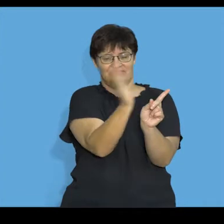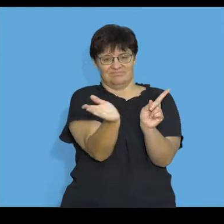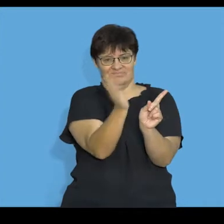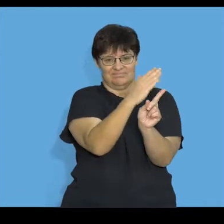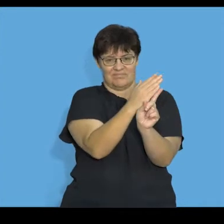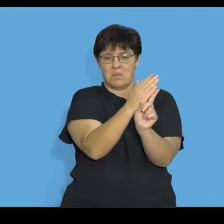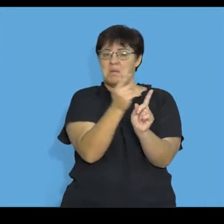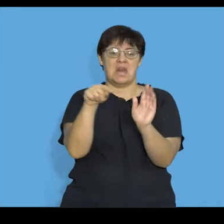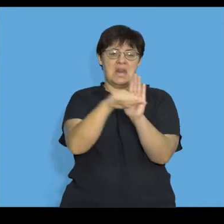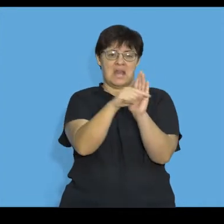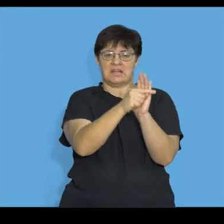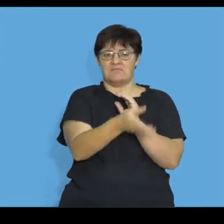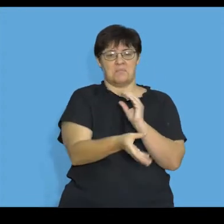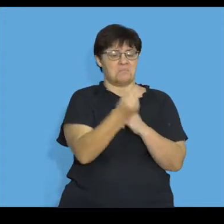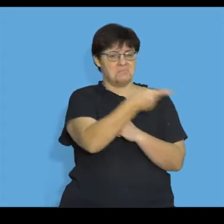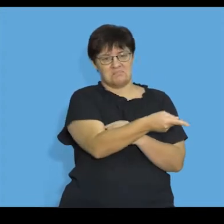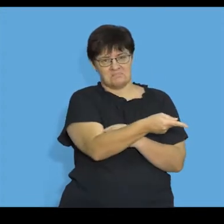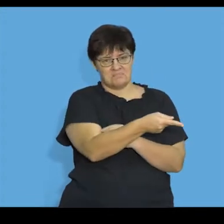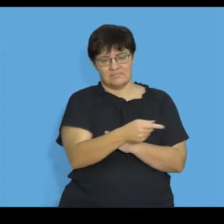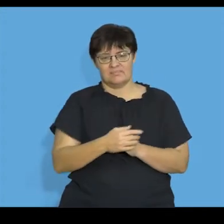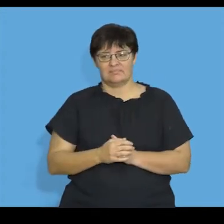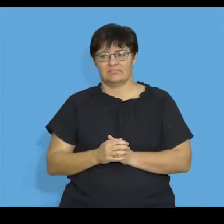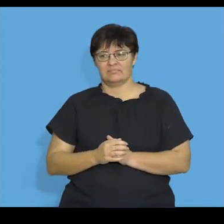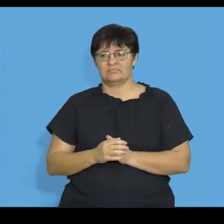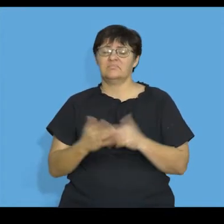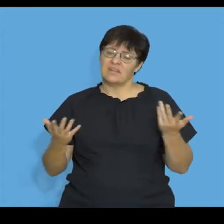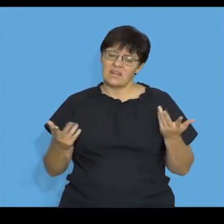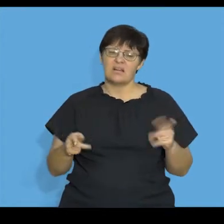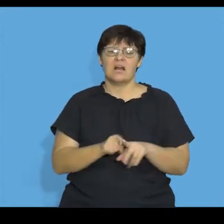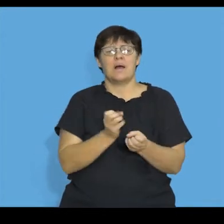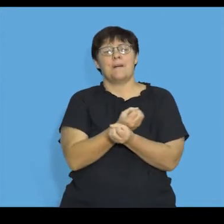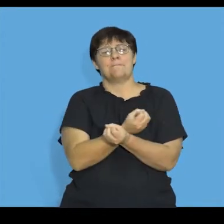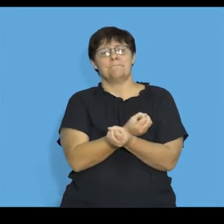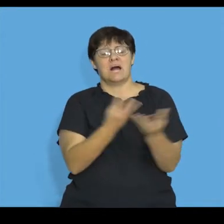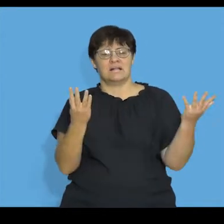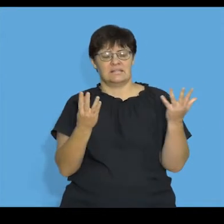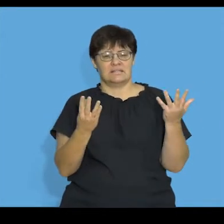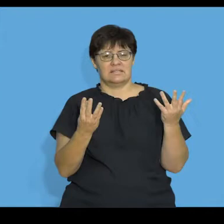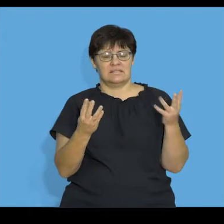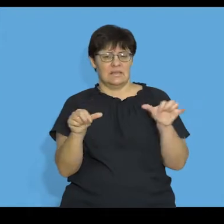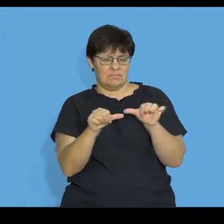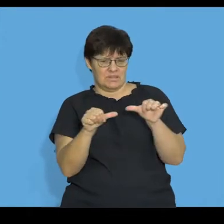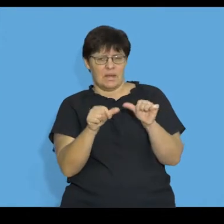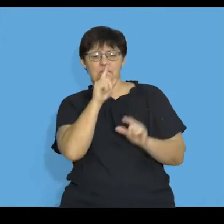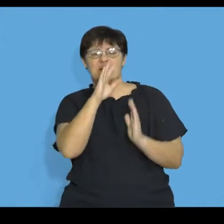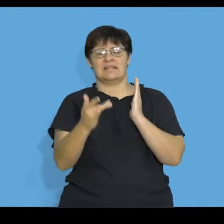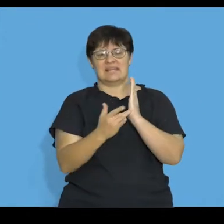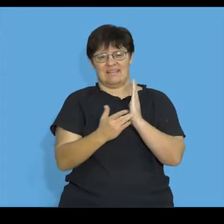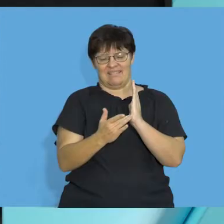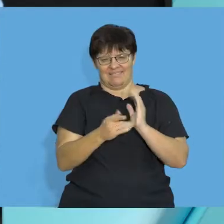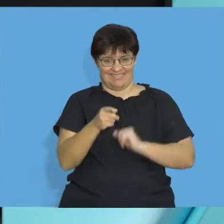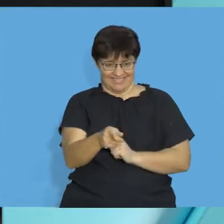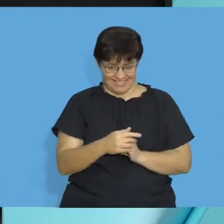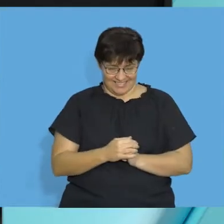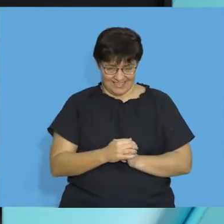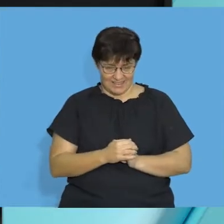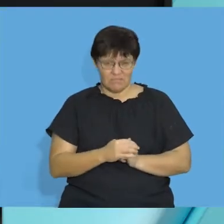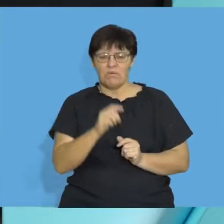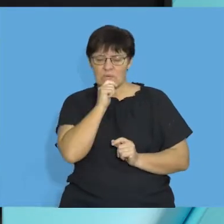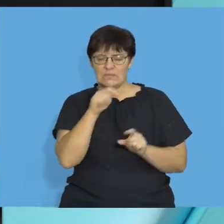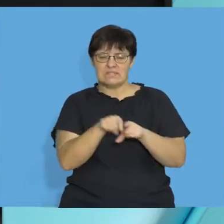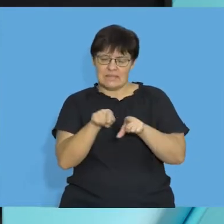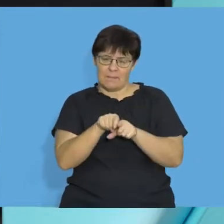positive part over there. That's in the galvanometer. And of course, there's the multimeter. Multimeter is a digital device, but we can do